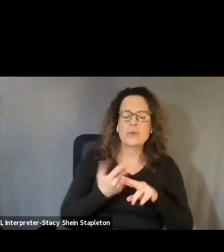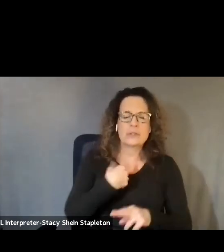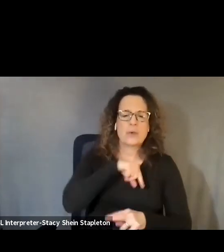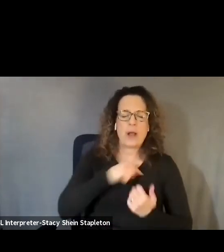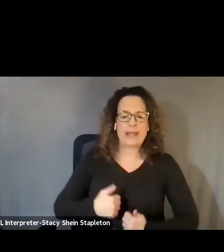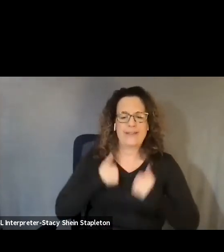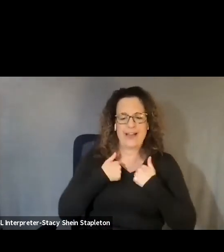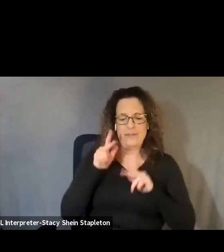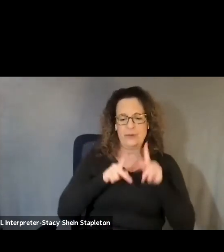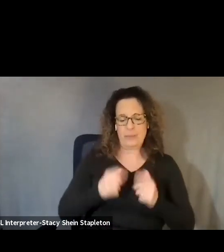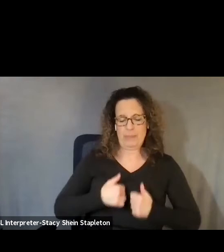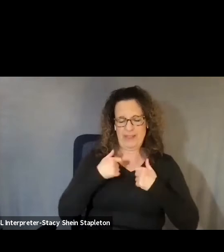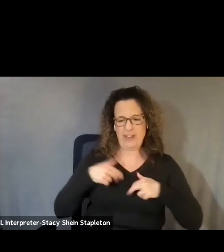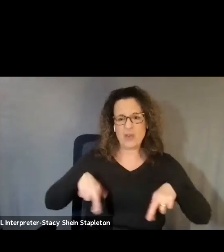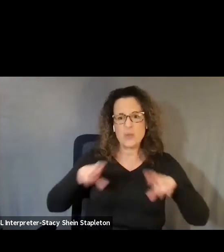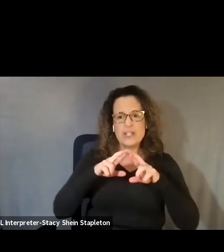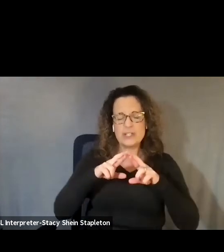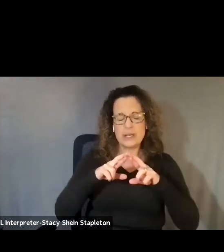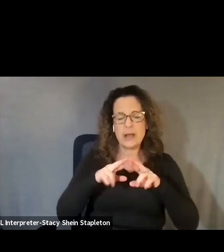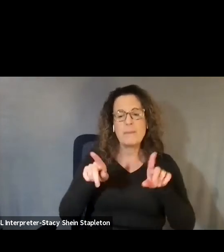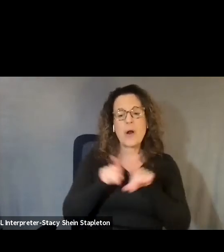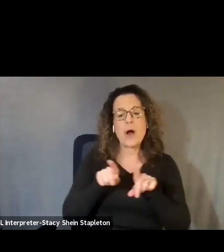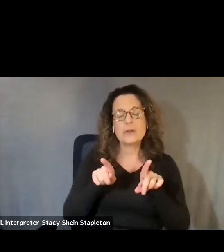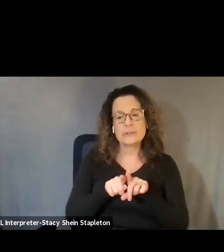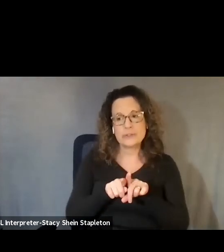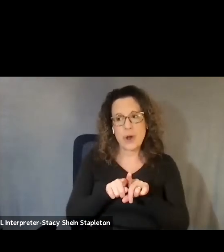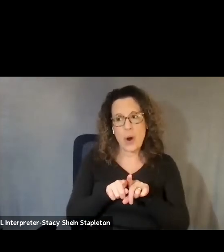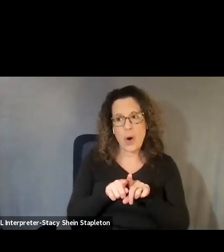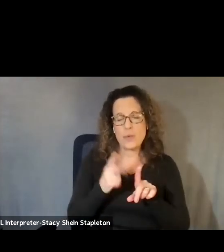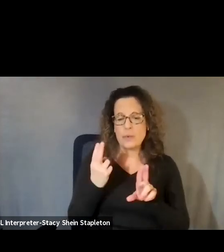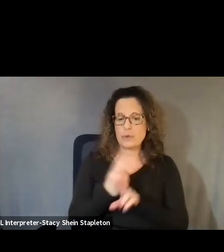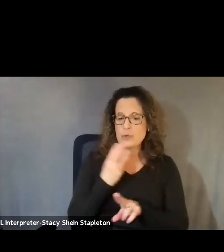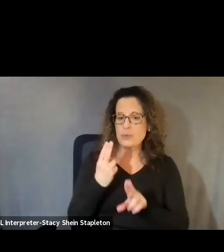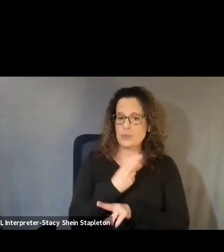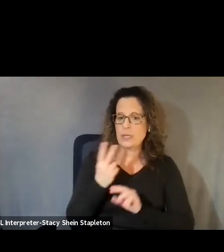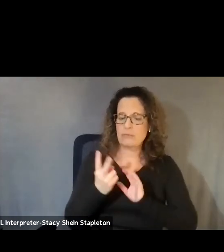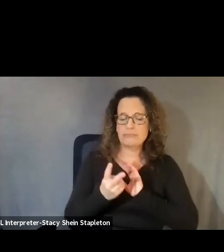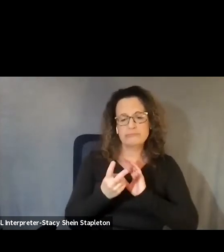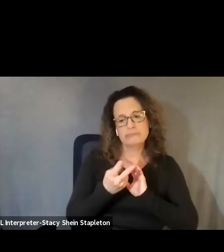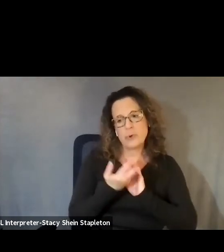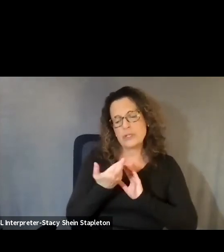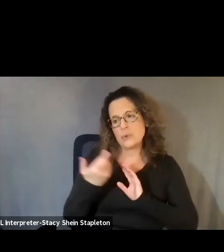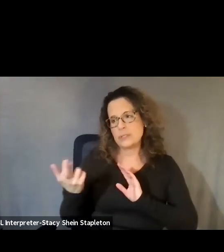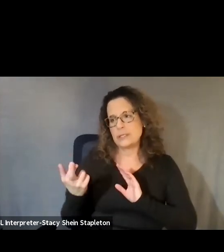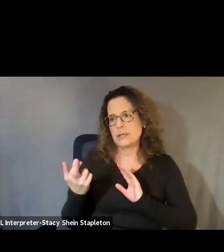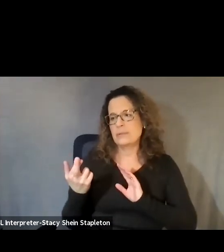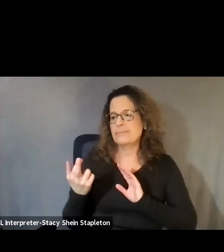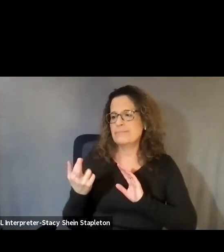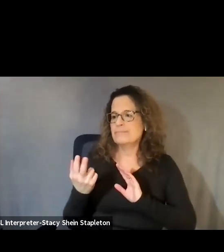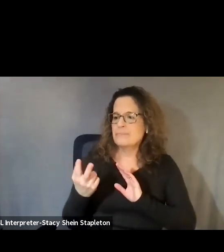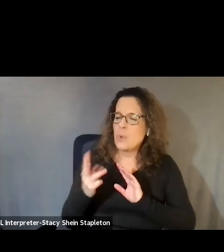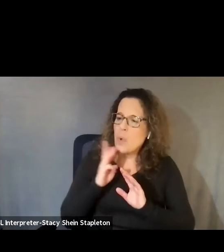region. Along with that extraction and that resource intensive use, we've paid a big